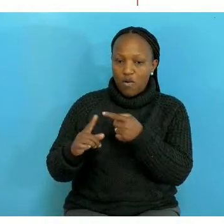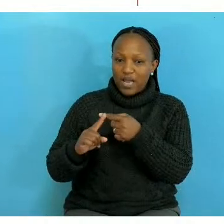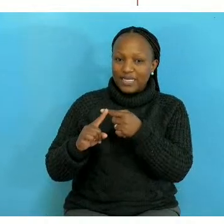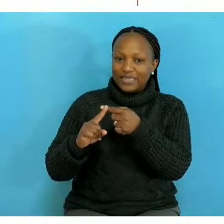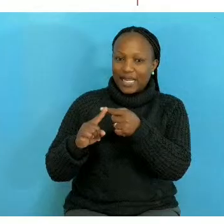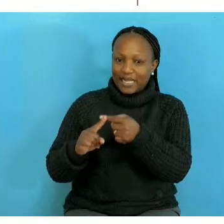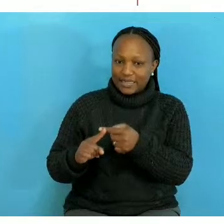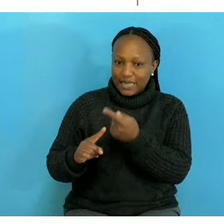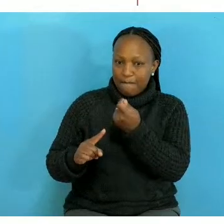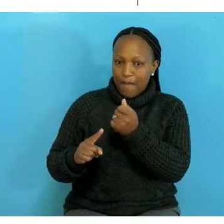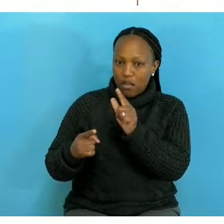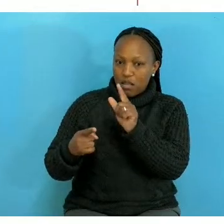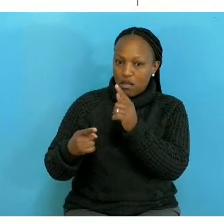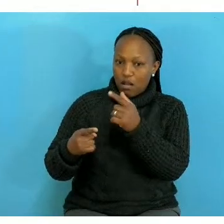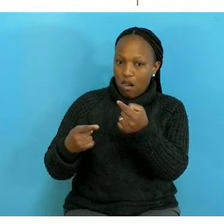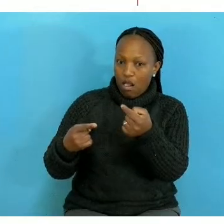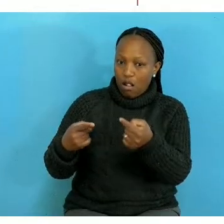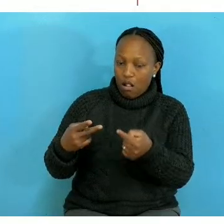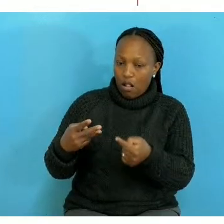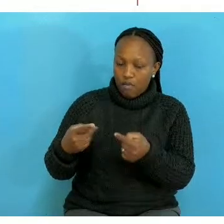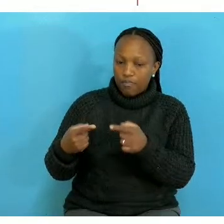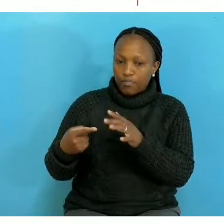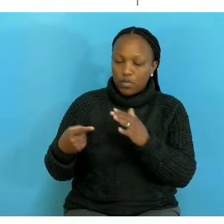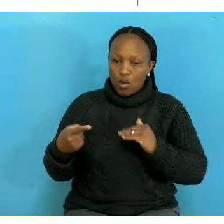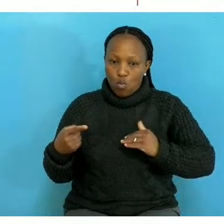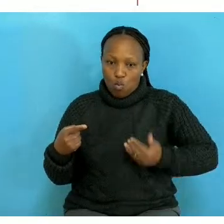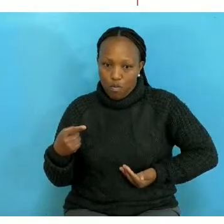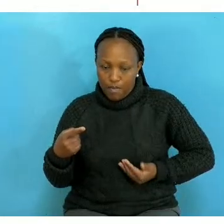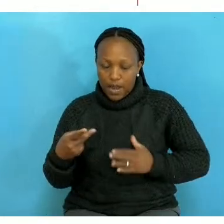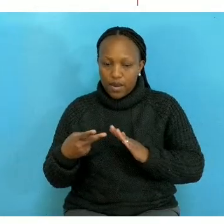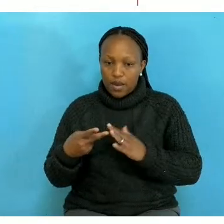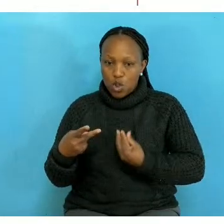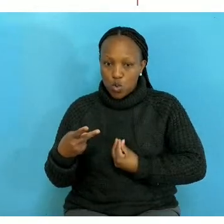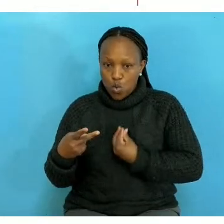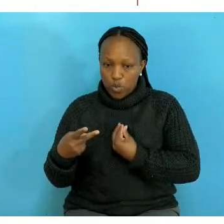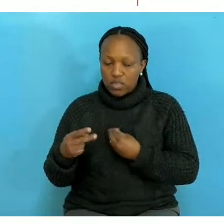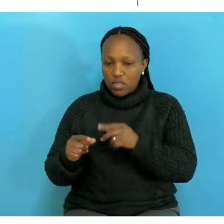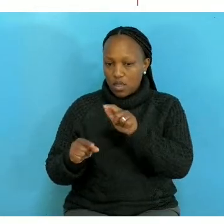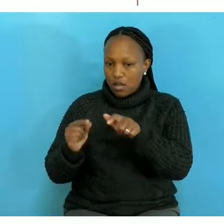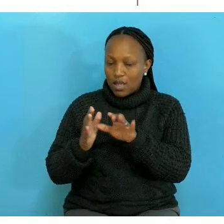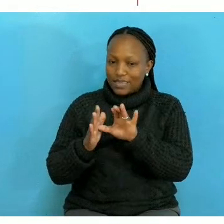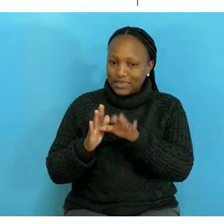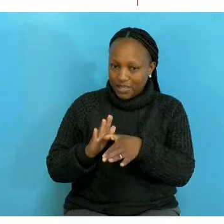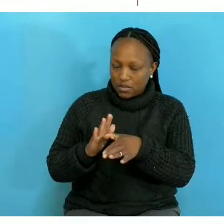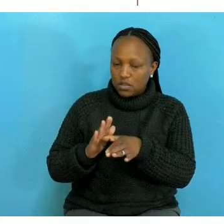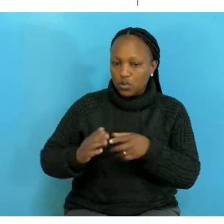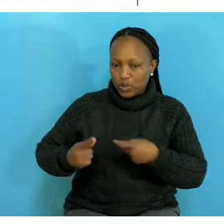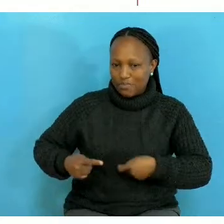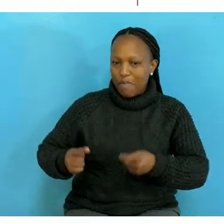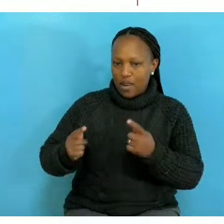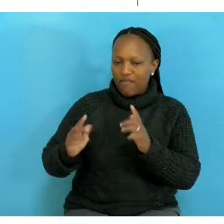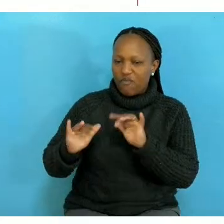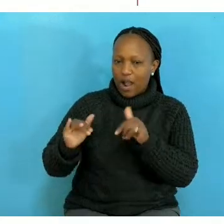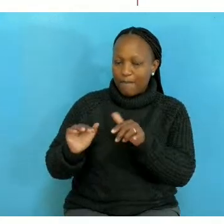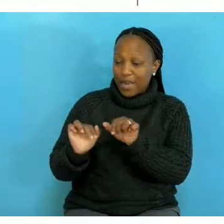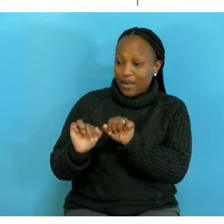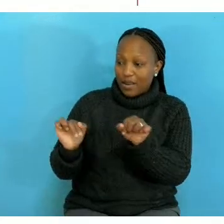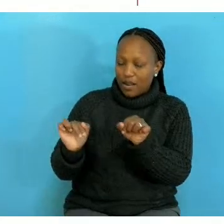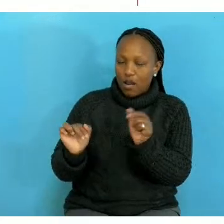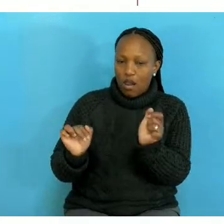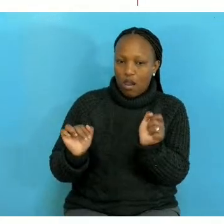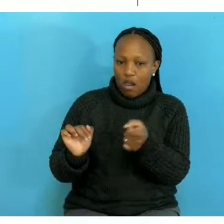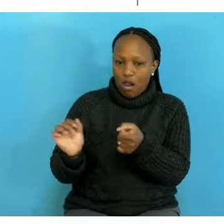which is, like I've mentioned before, women, youth, and disabilities. And this is where we also encourage